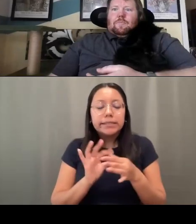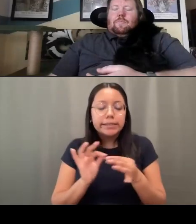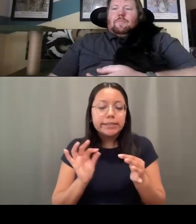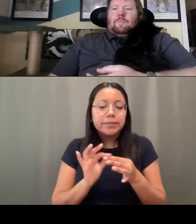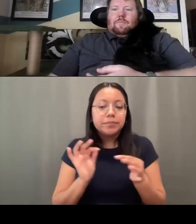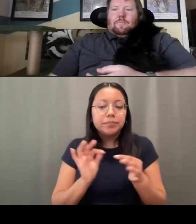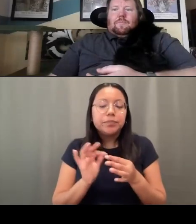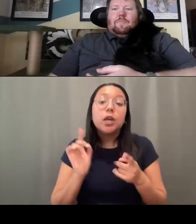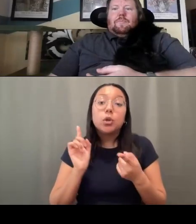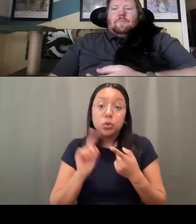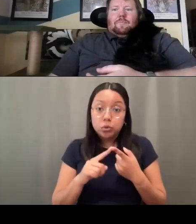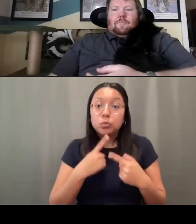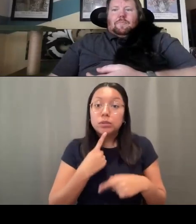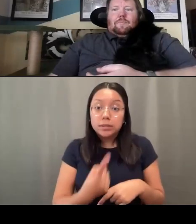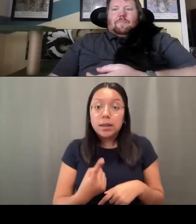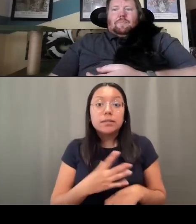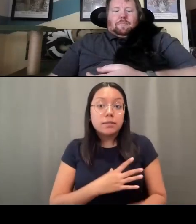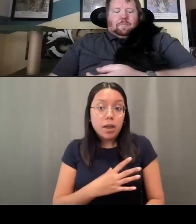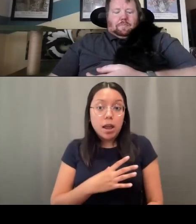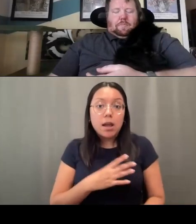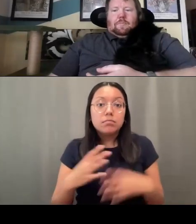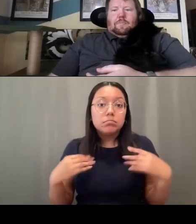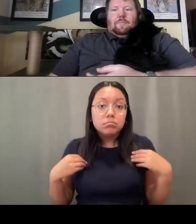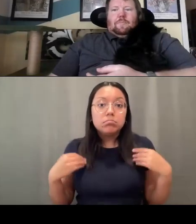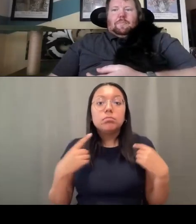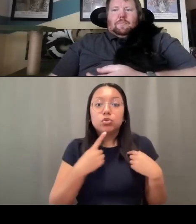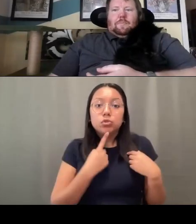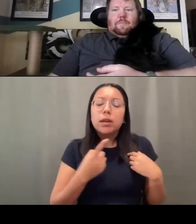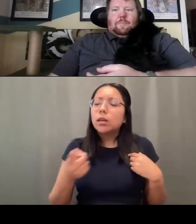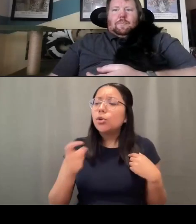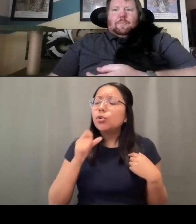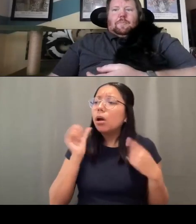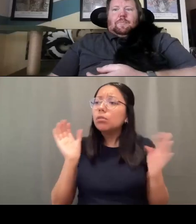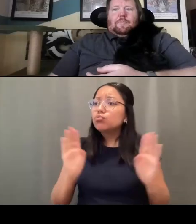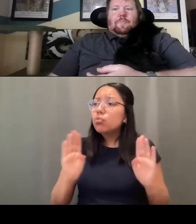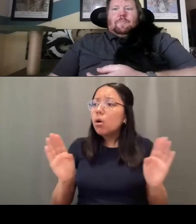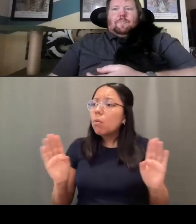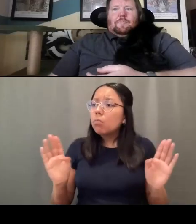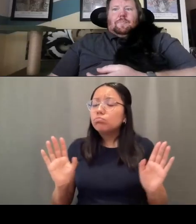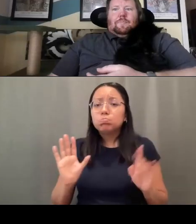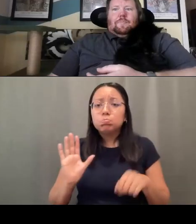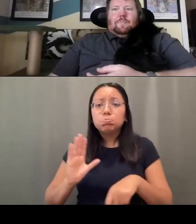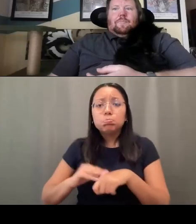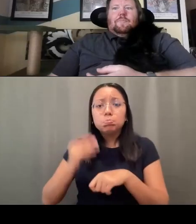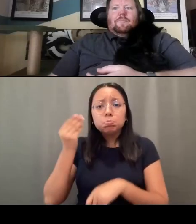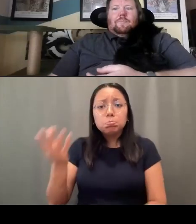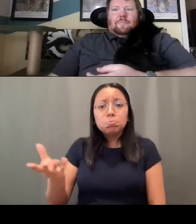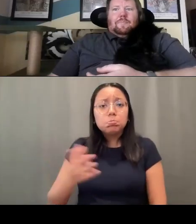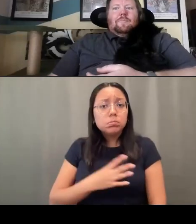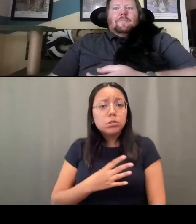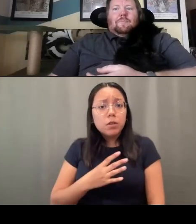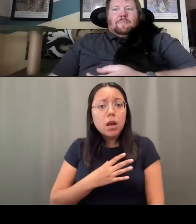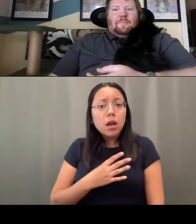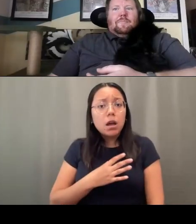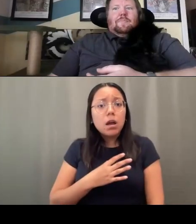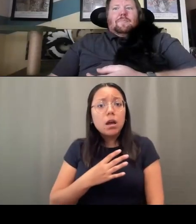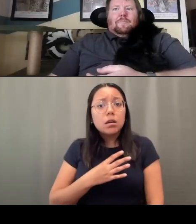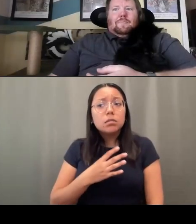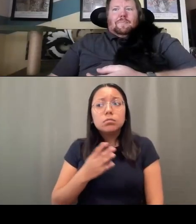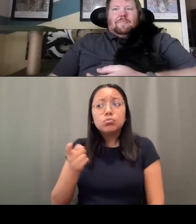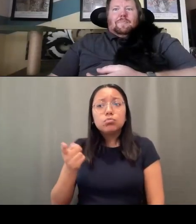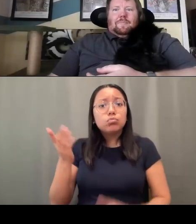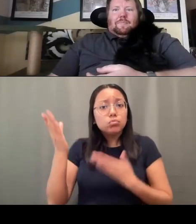trouble. Reminding people that, it's okay that they brought their wholeness into that space with you,